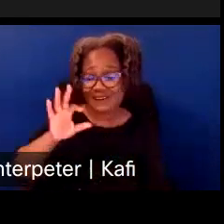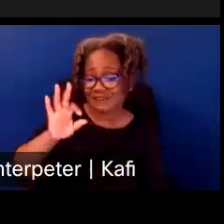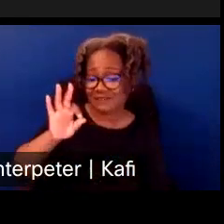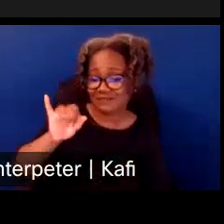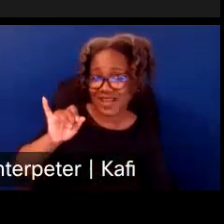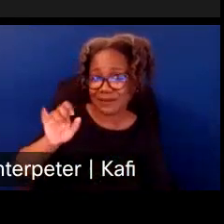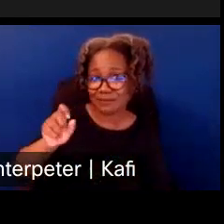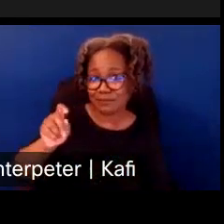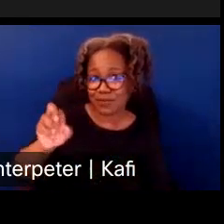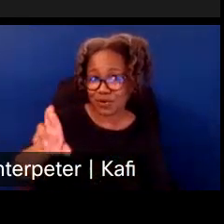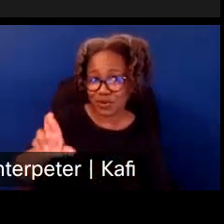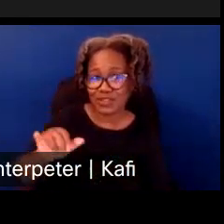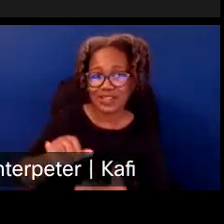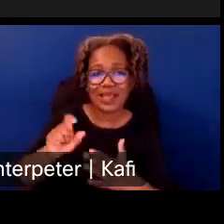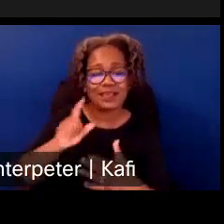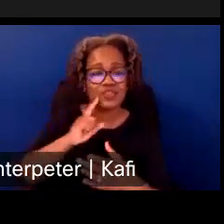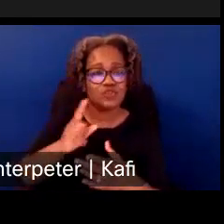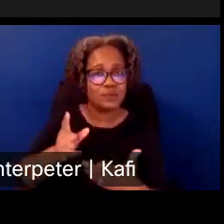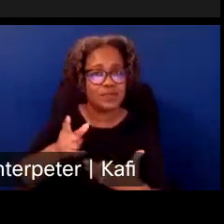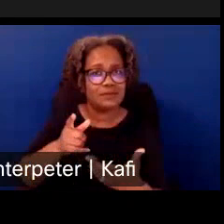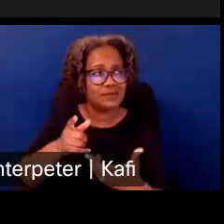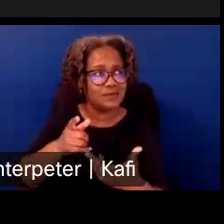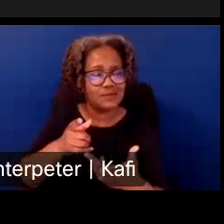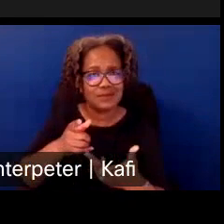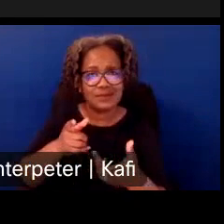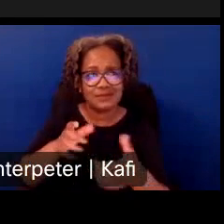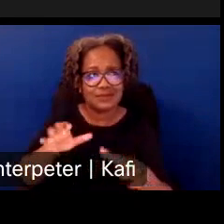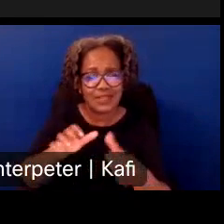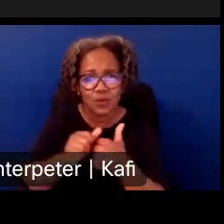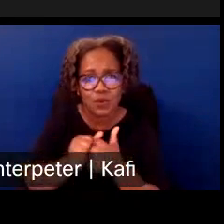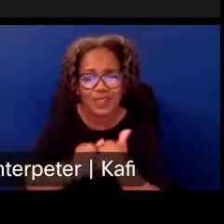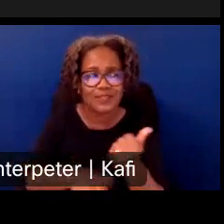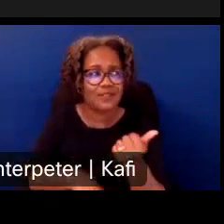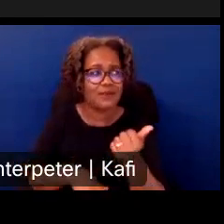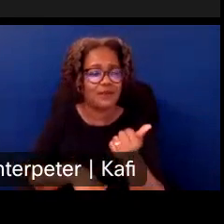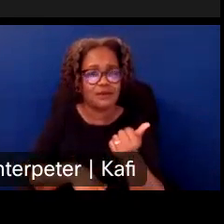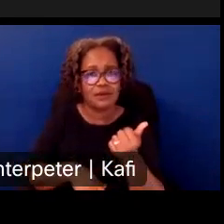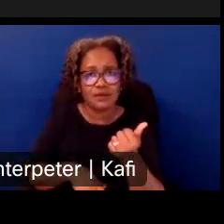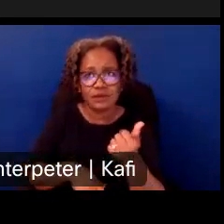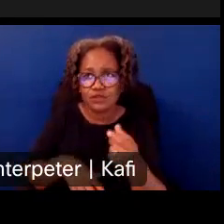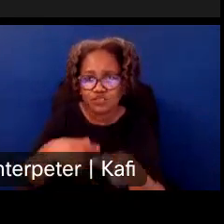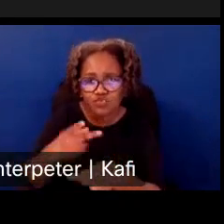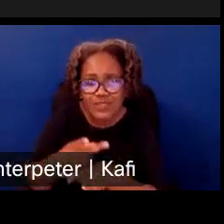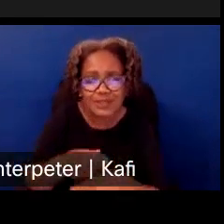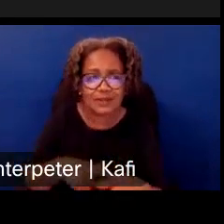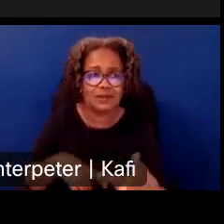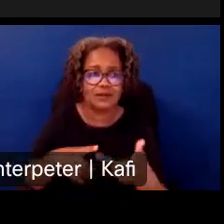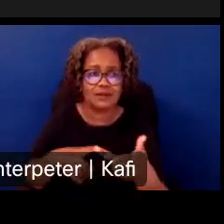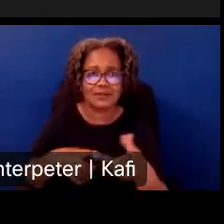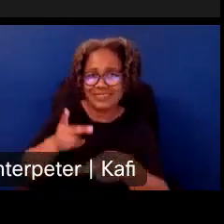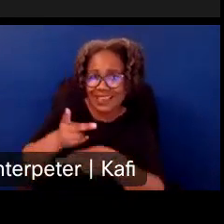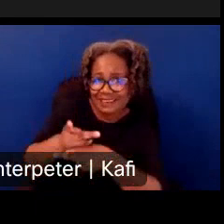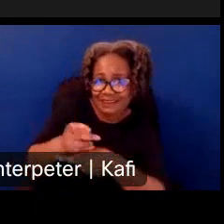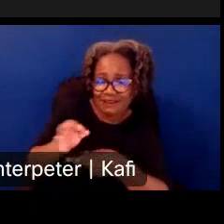with and has to be treated, has to be taken care of. So there are all sorts of things that you can do, many of which you mentioned